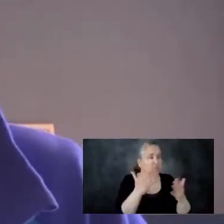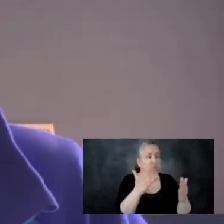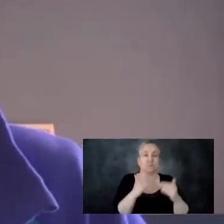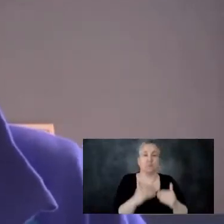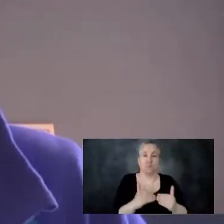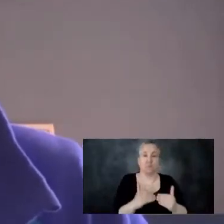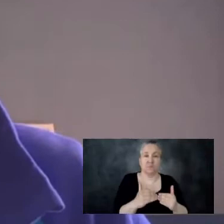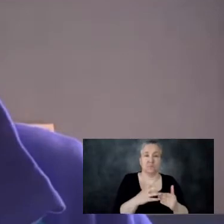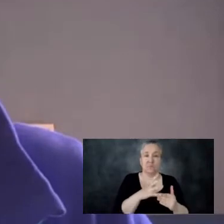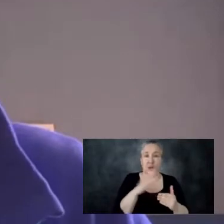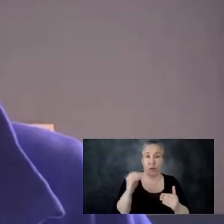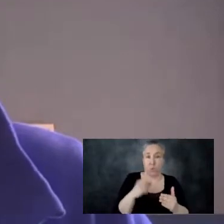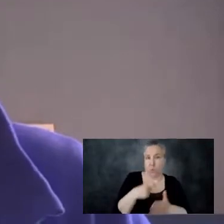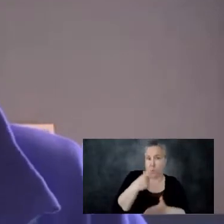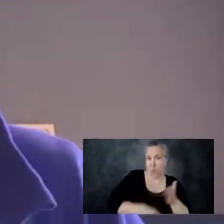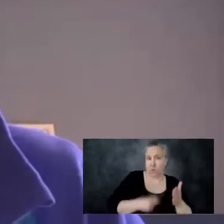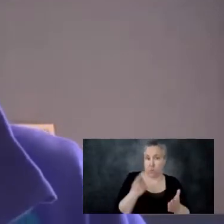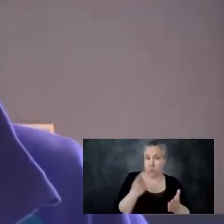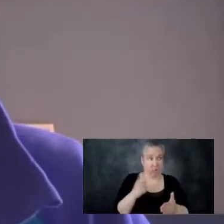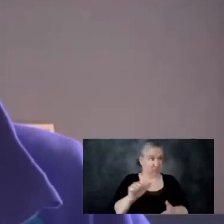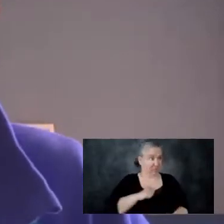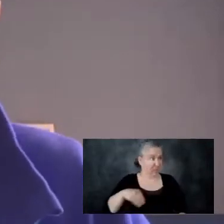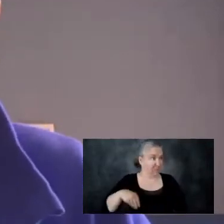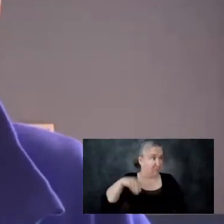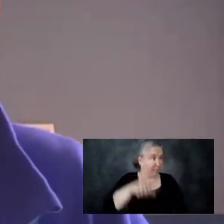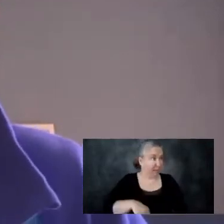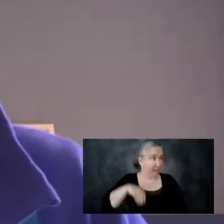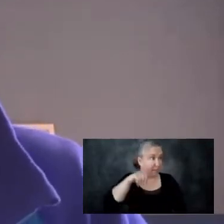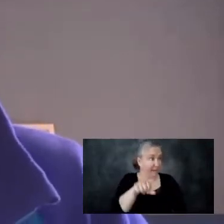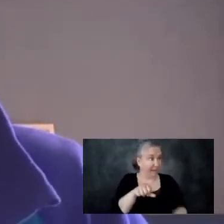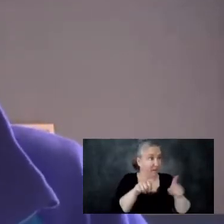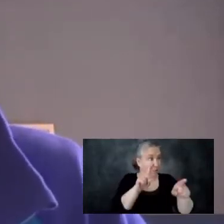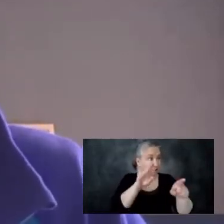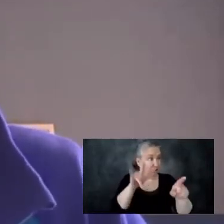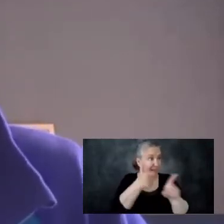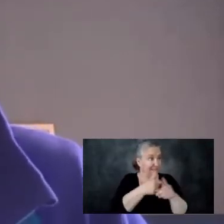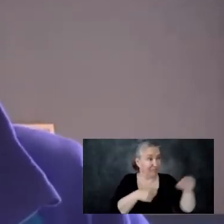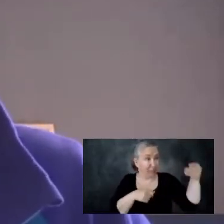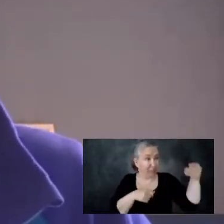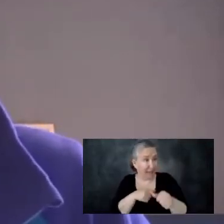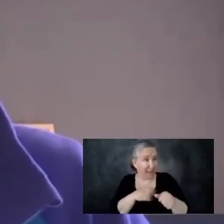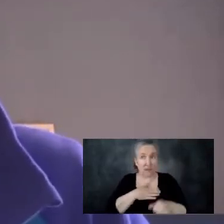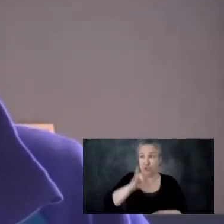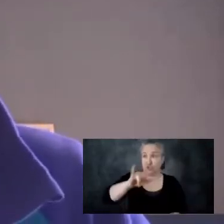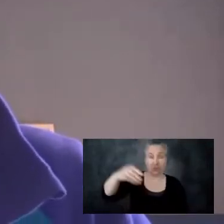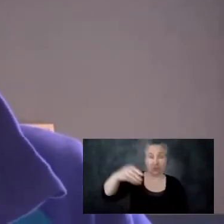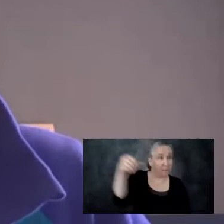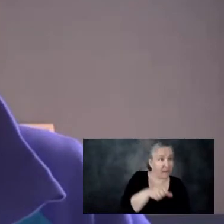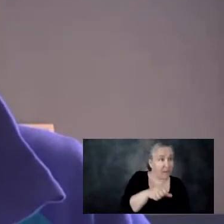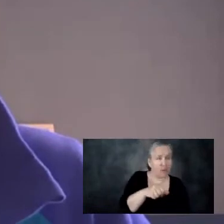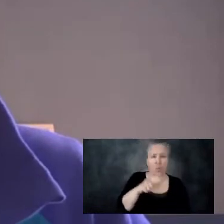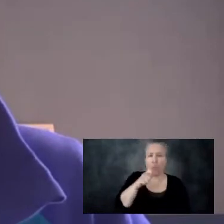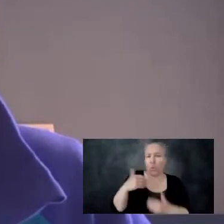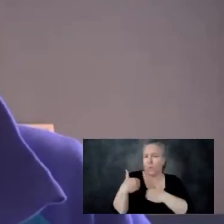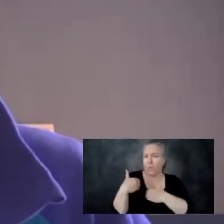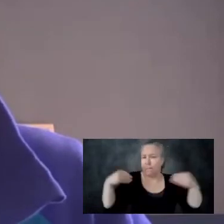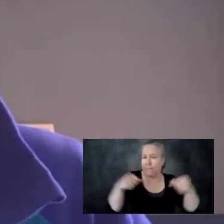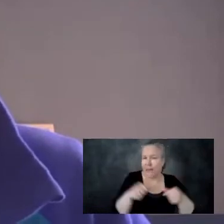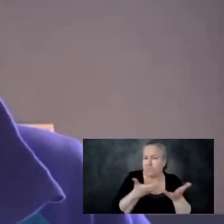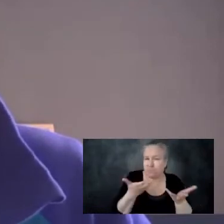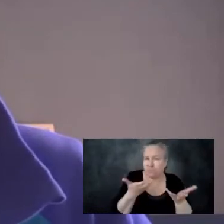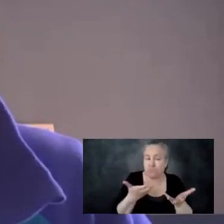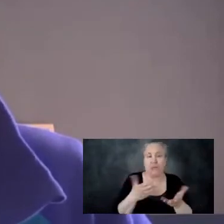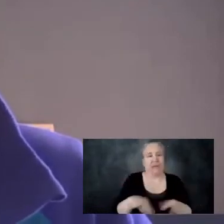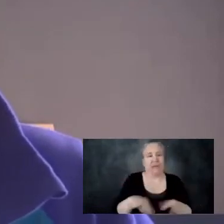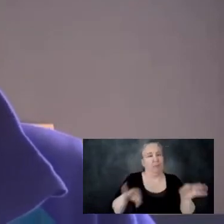the cost? Do I have to pay for something? Does the clinical trial pay for it? Does my insurance pay for it? Very important questions